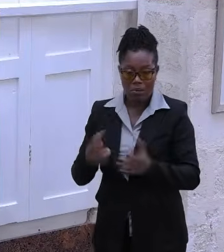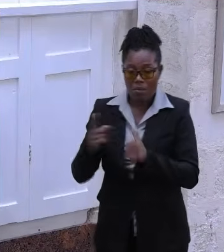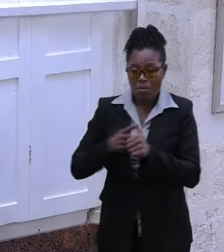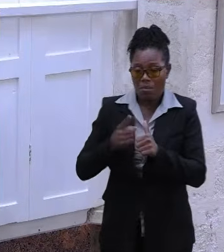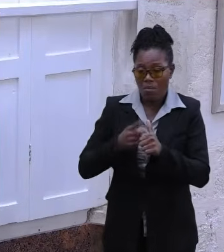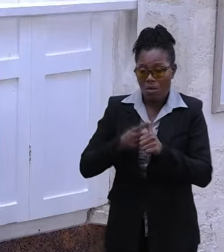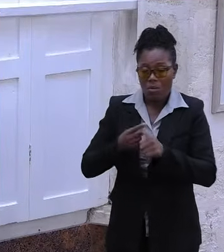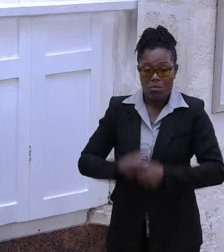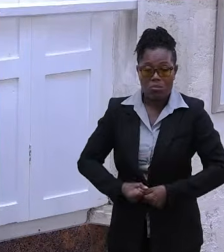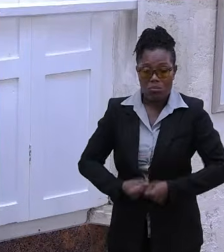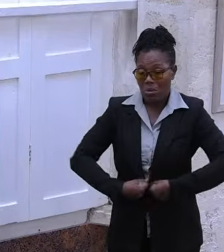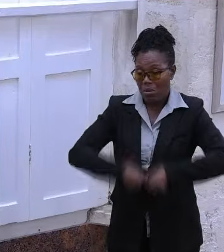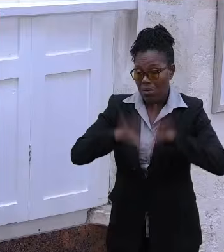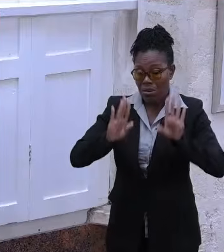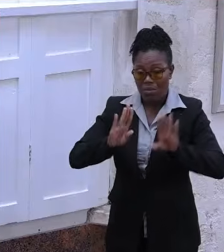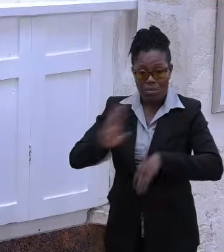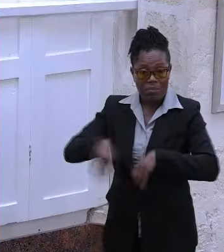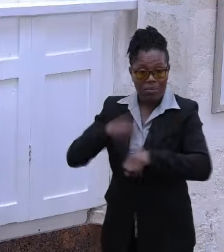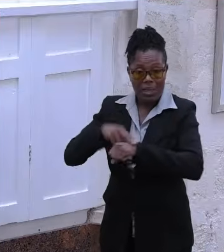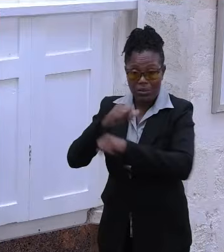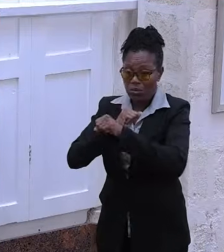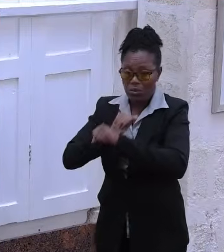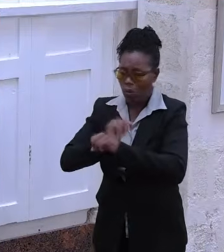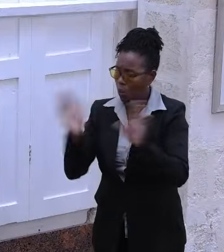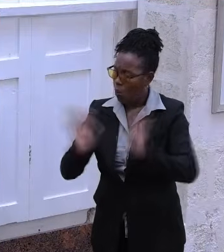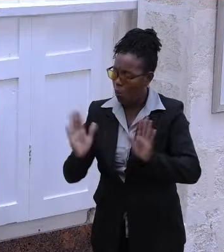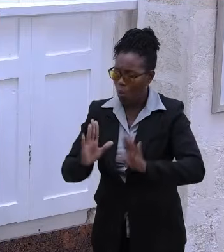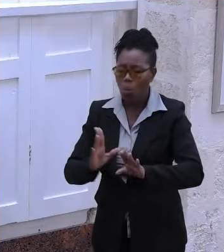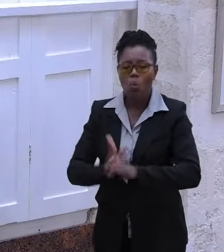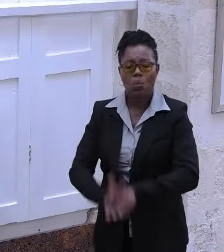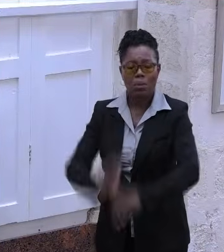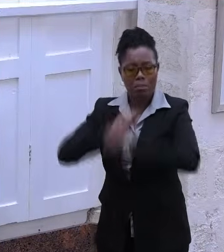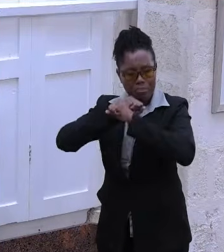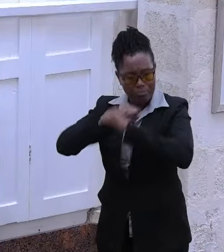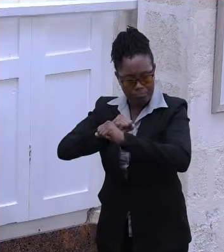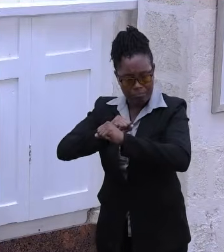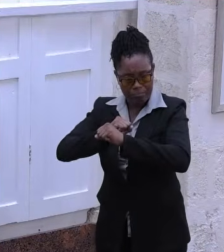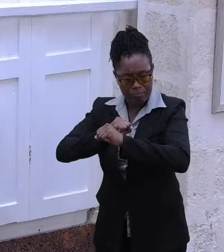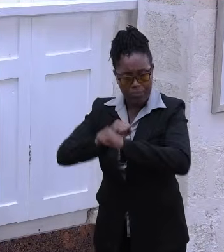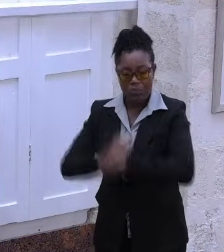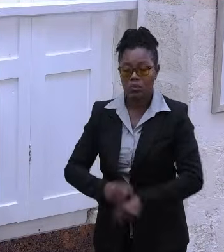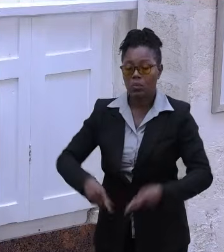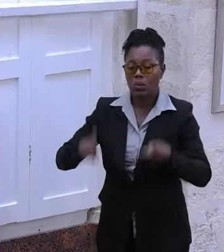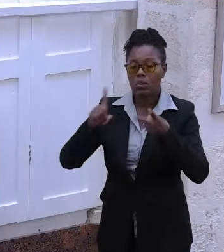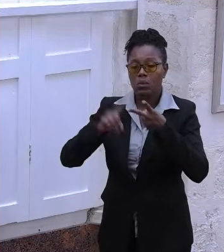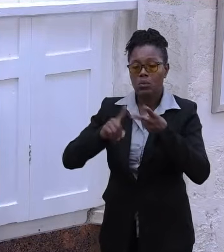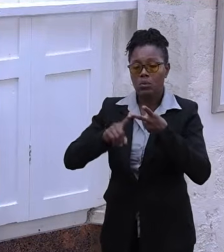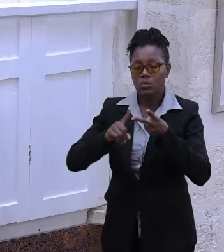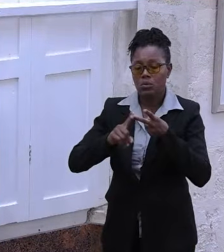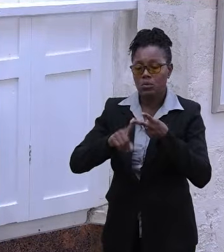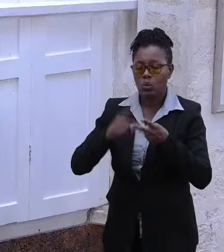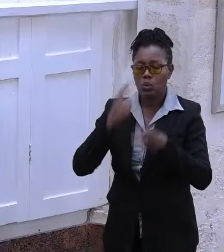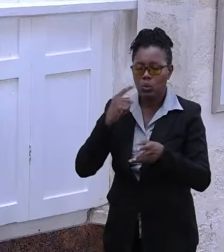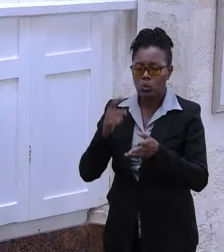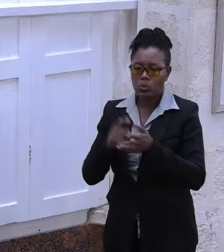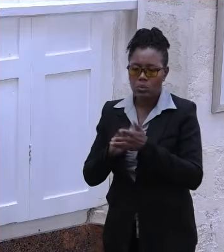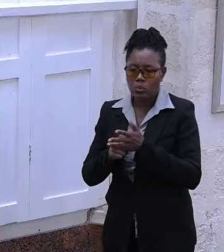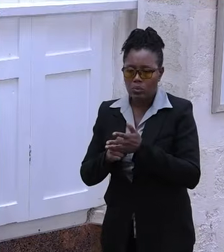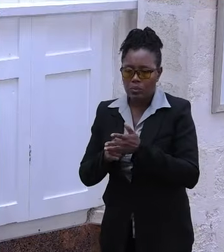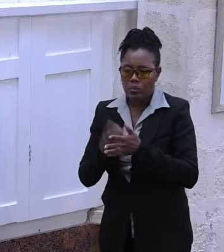sacrifice national security. We ensure that we protect the national security of the country. Two, we look at what are the